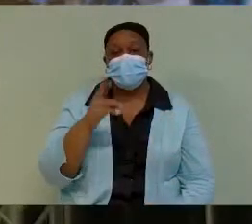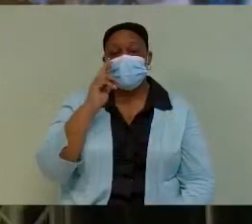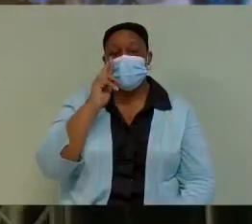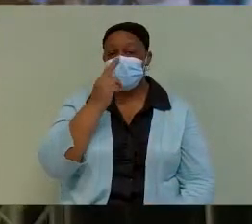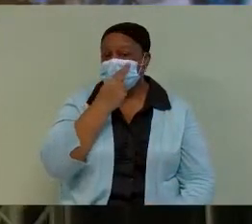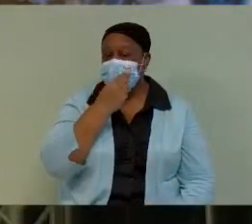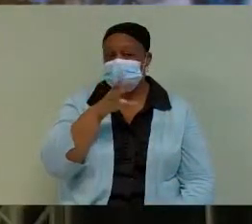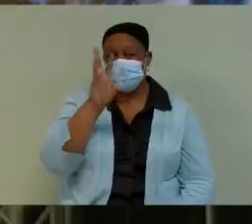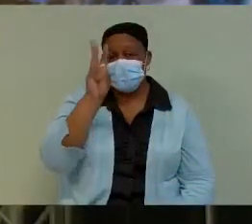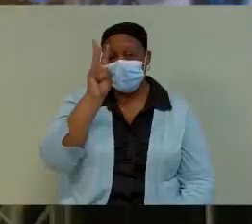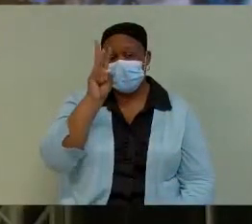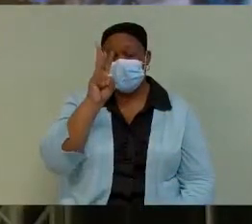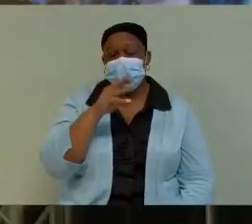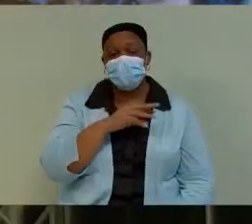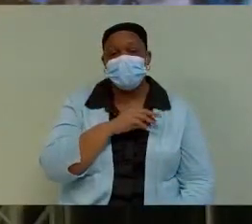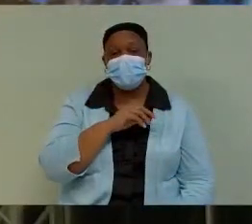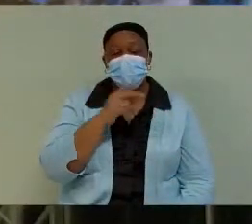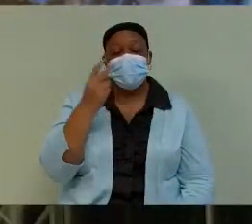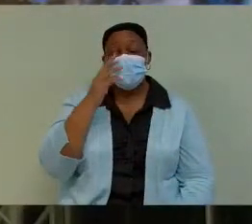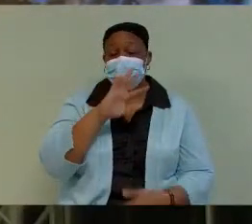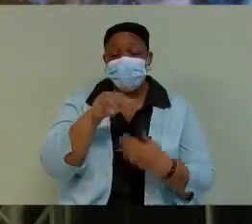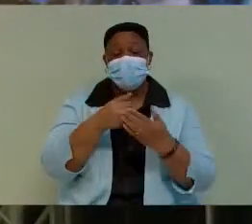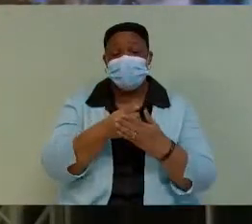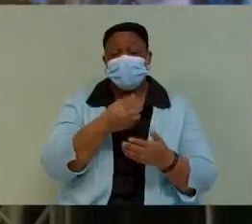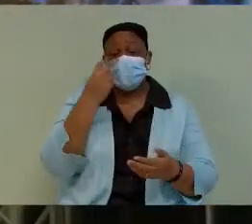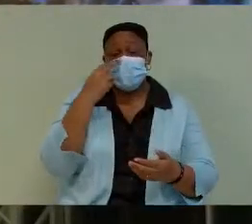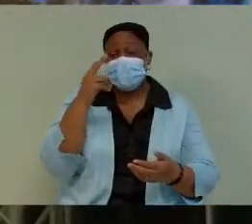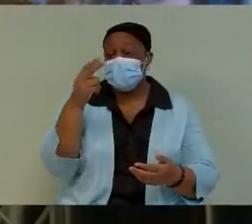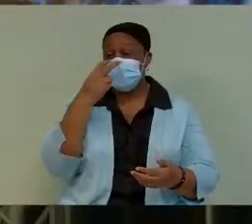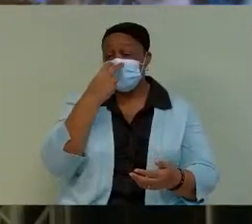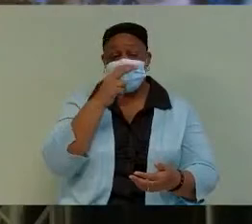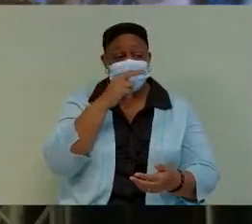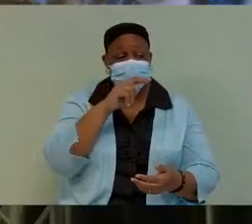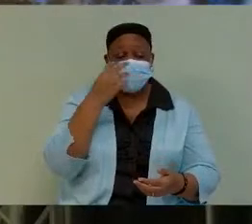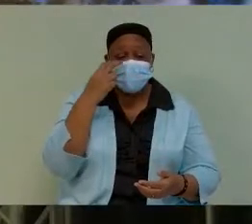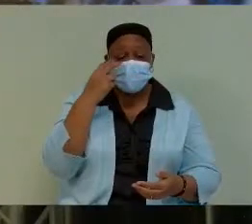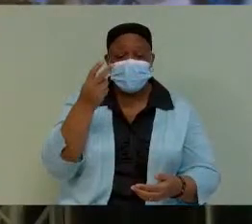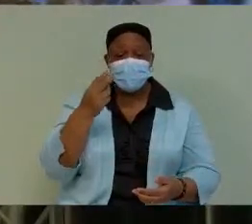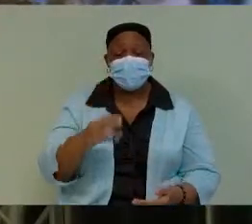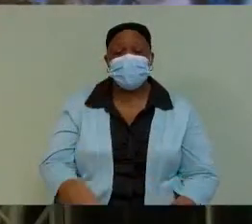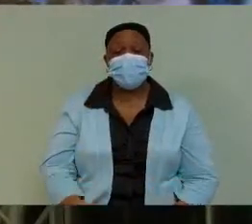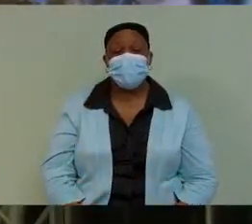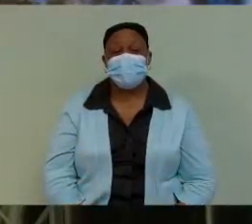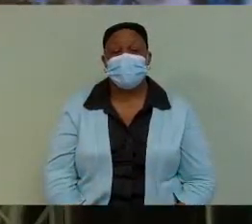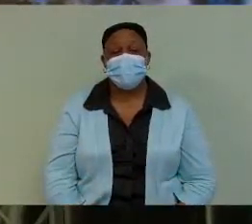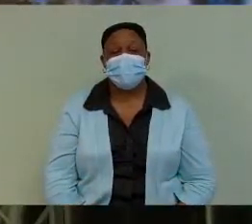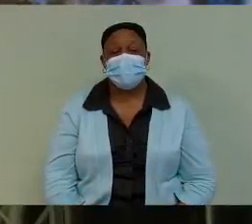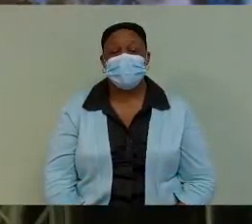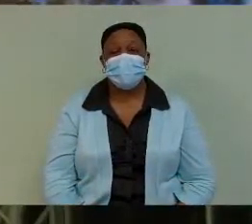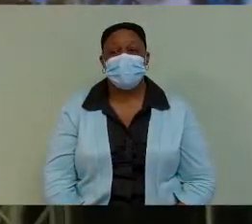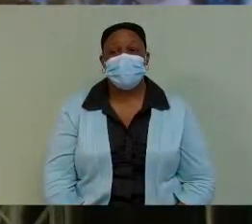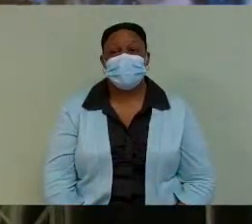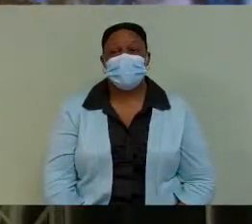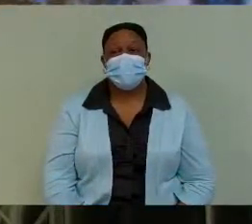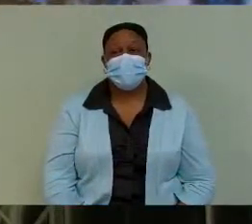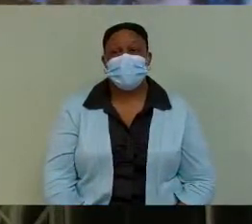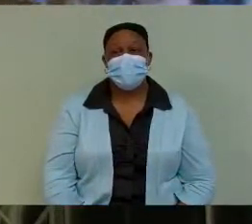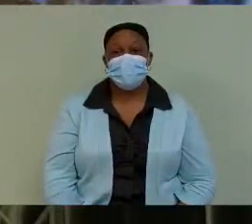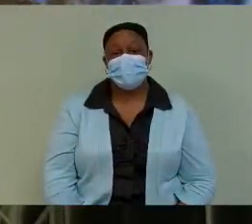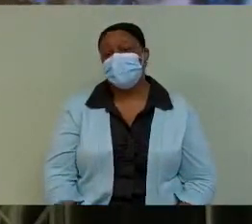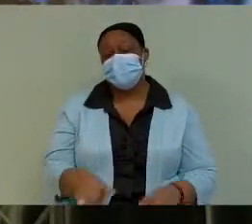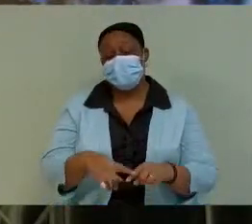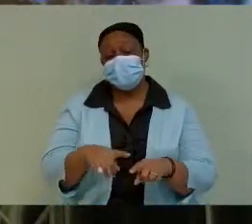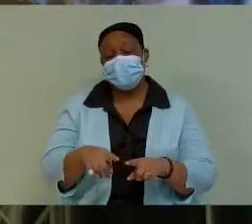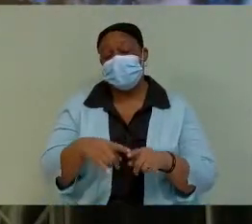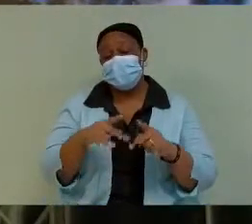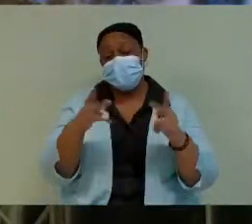Restaurants, 6. Mini-marts, 6. And village shops, 3. There were a few others as